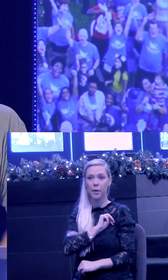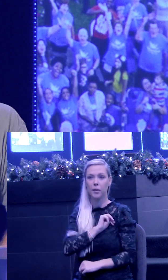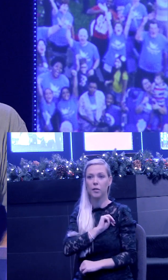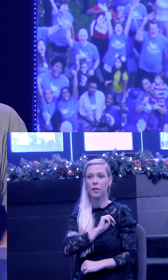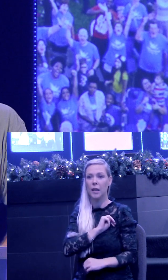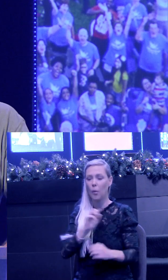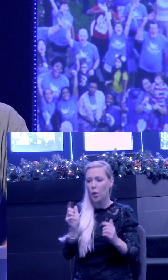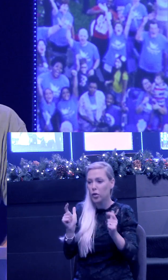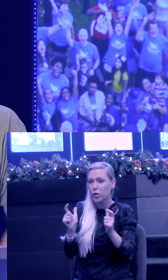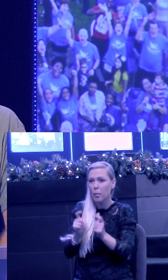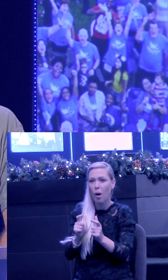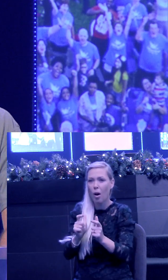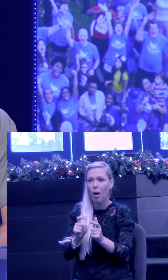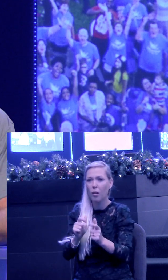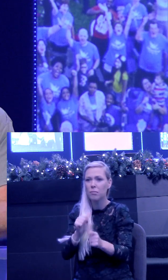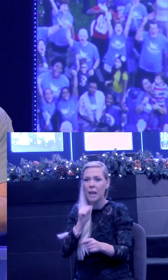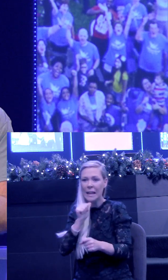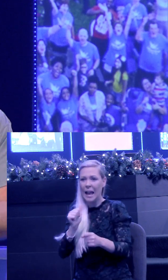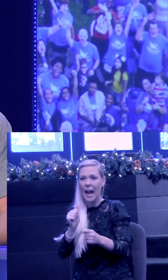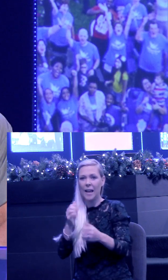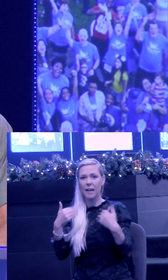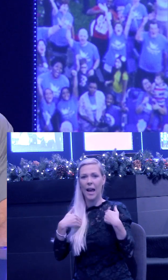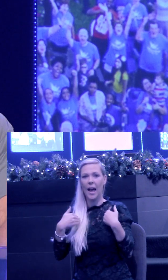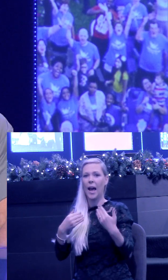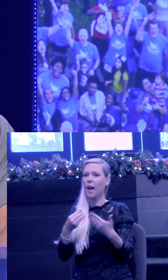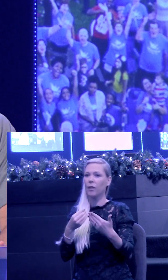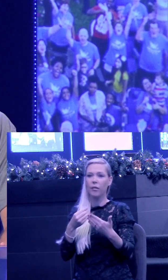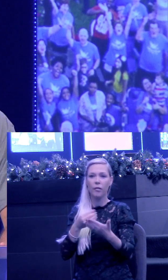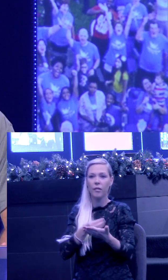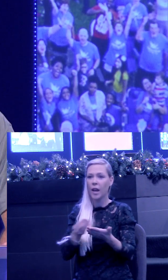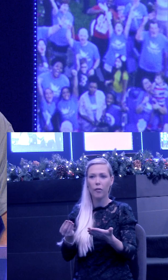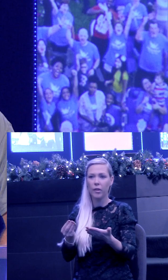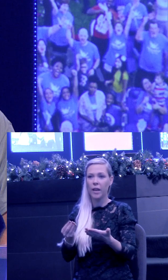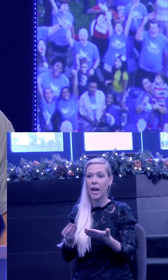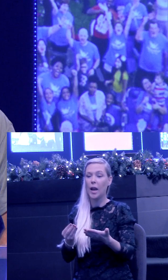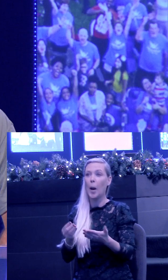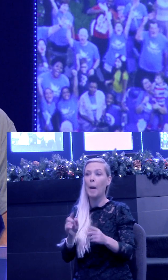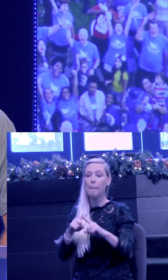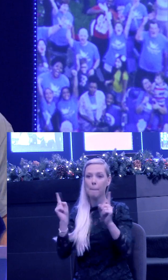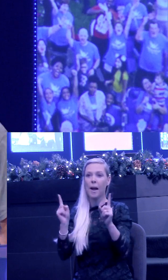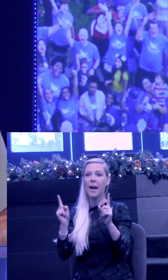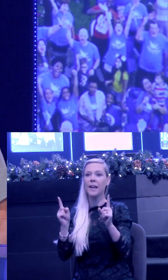under-resourced. But they had a great big faith and a great big God.